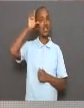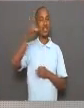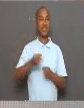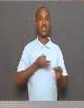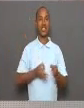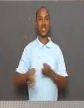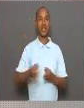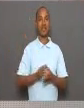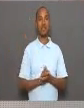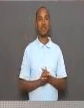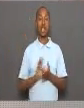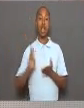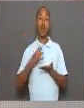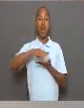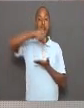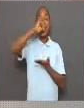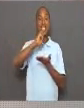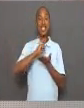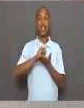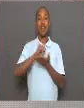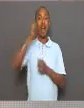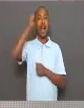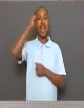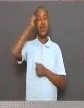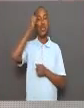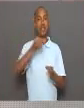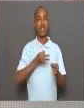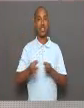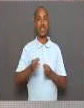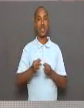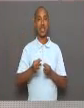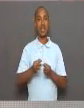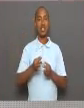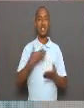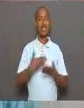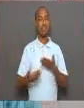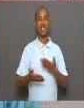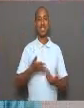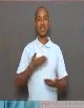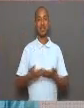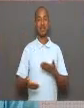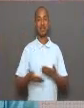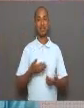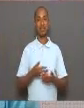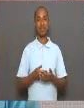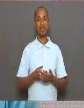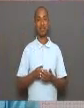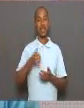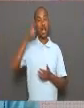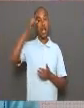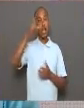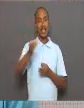definition. We learned that the Arrhenius definition is the simplest. He